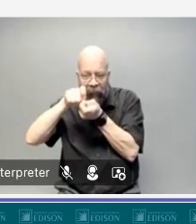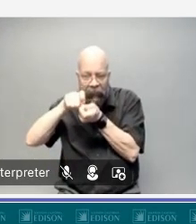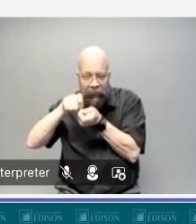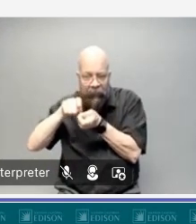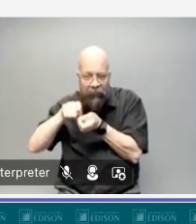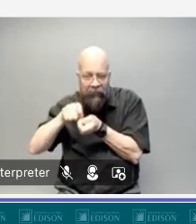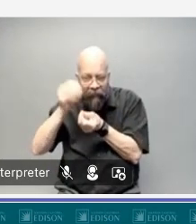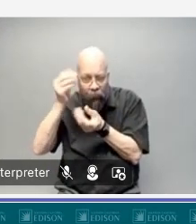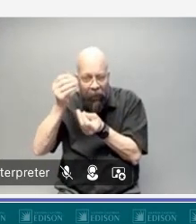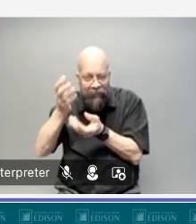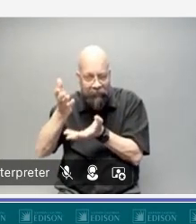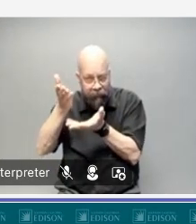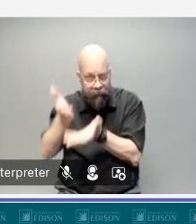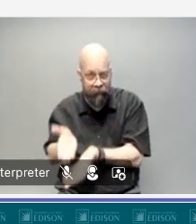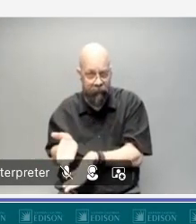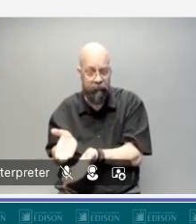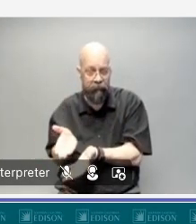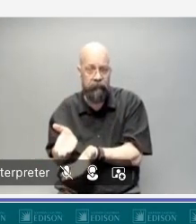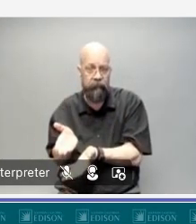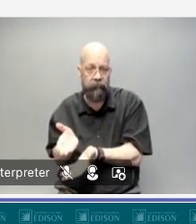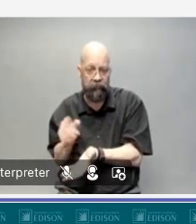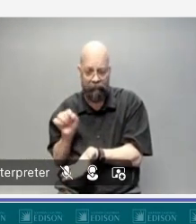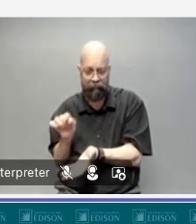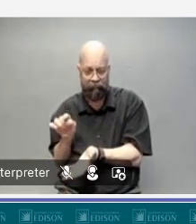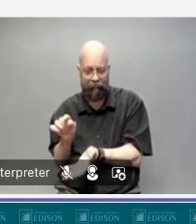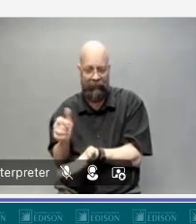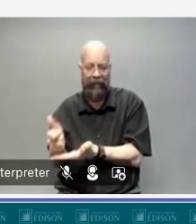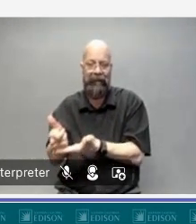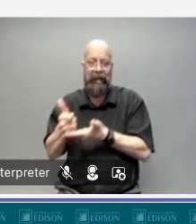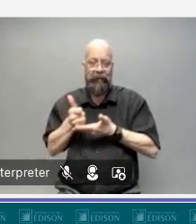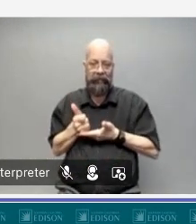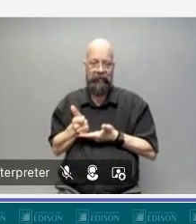forecasts, and again, that helps us to